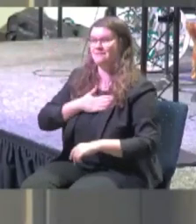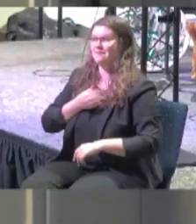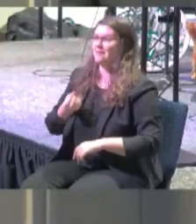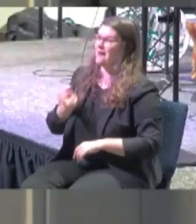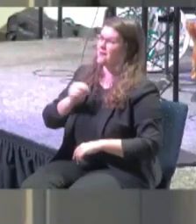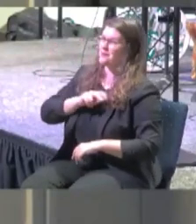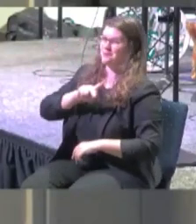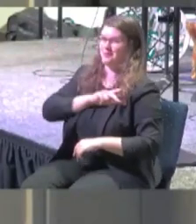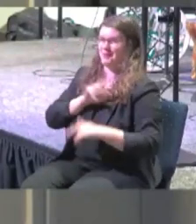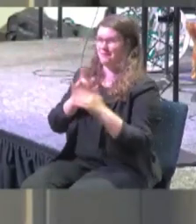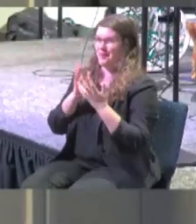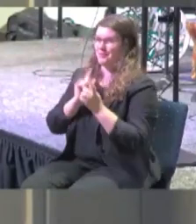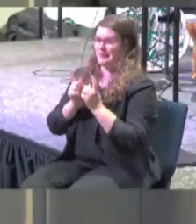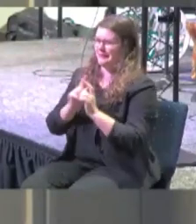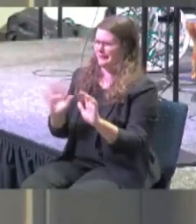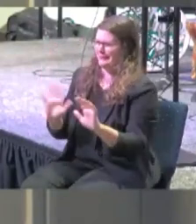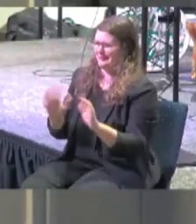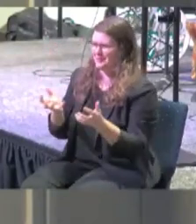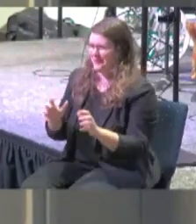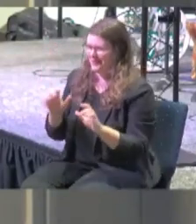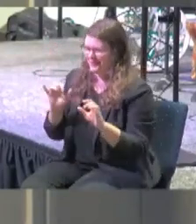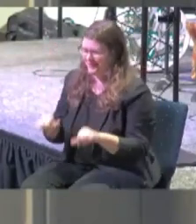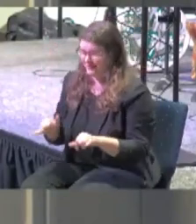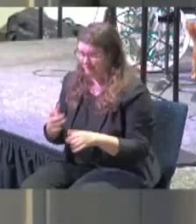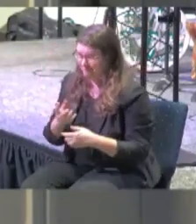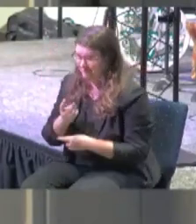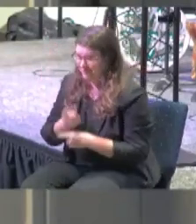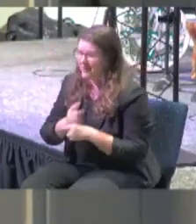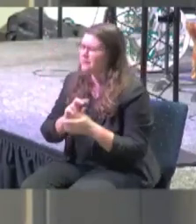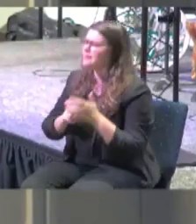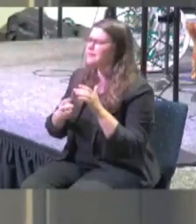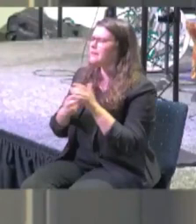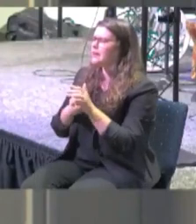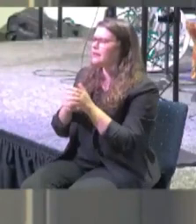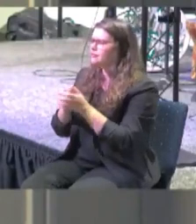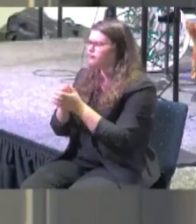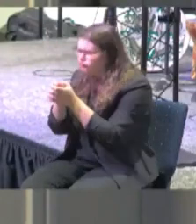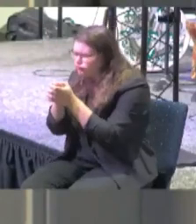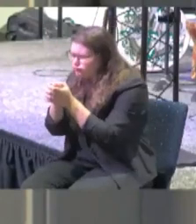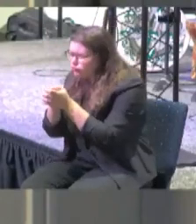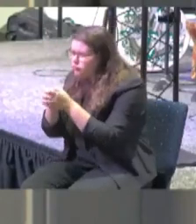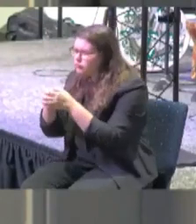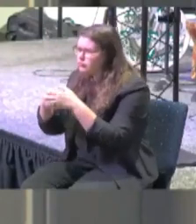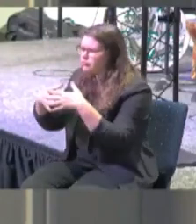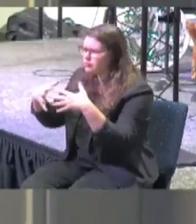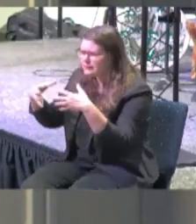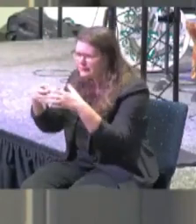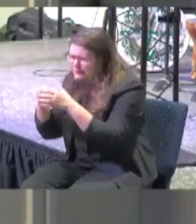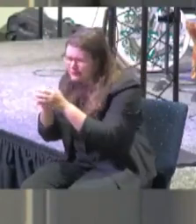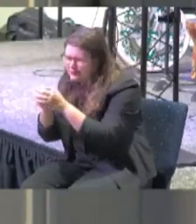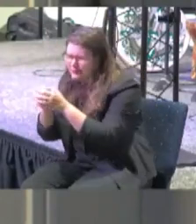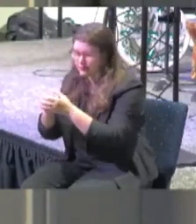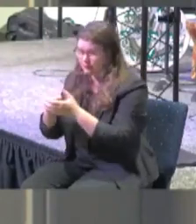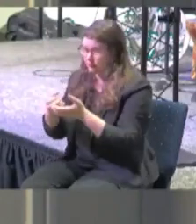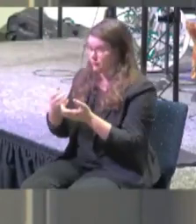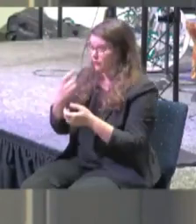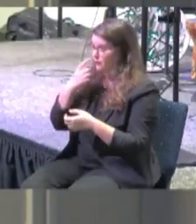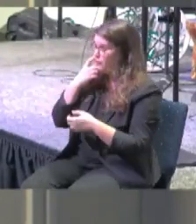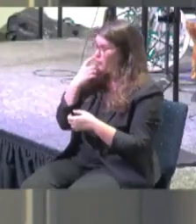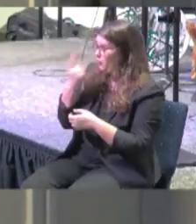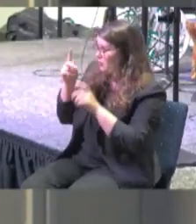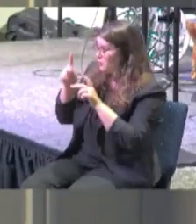right? So how do we know what the how small to go in this